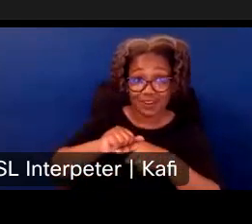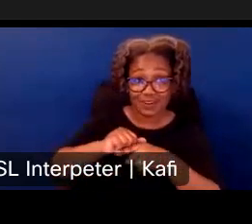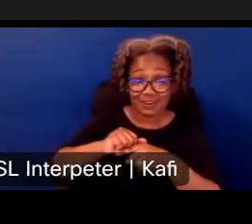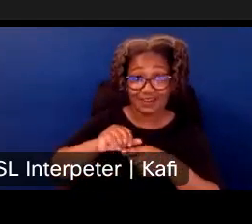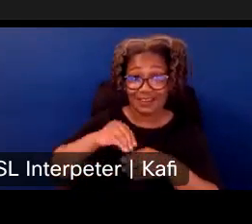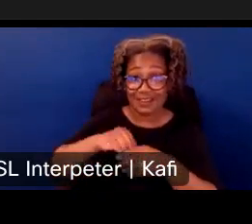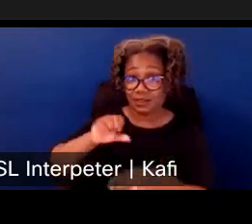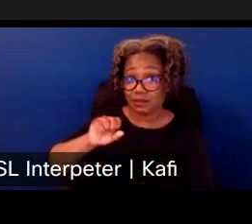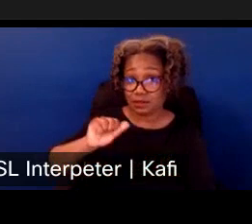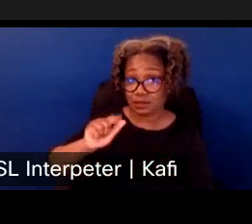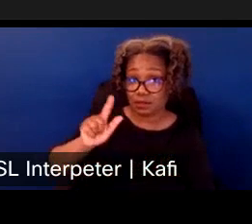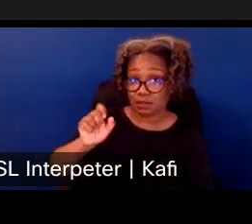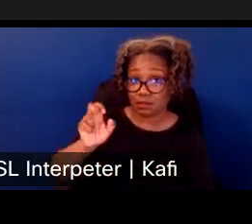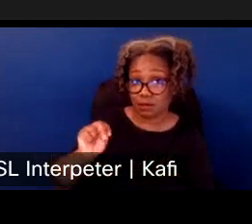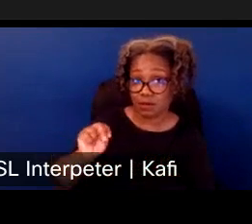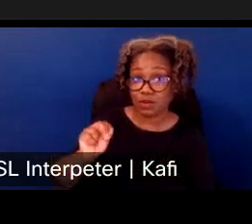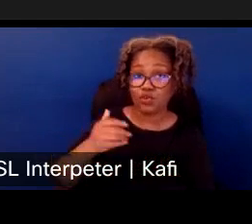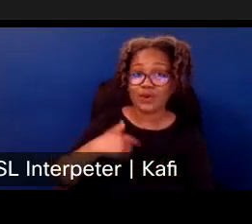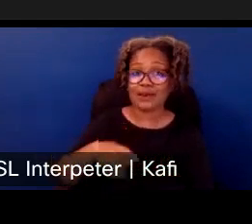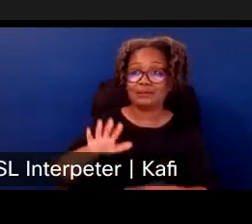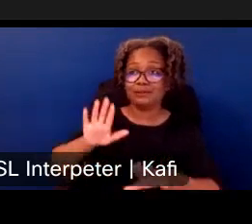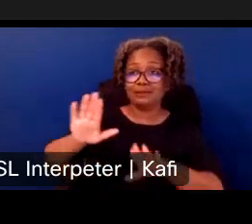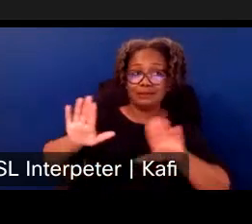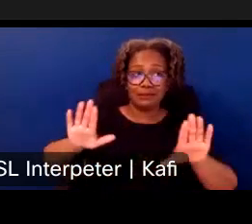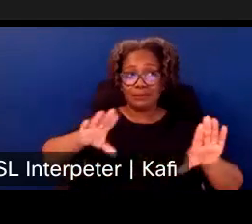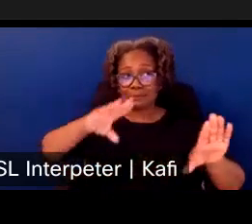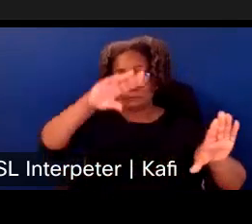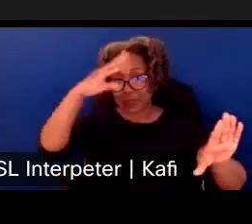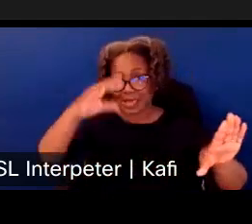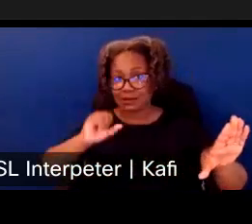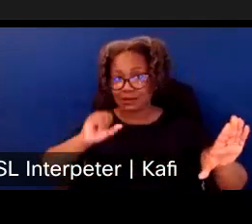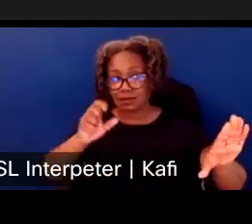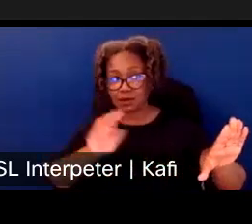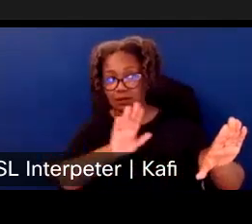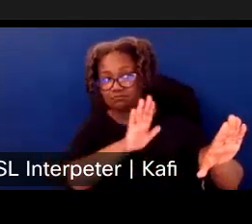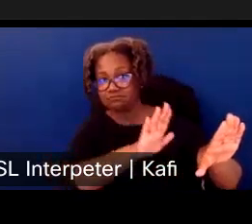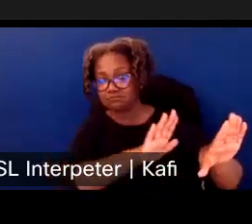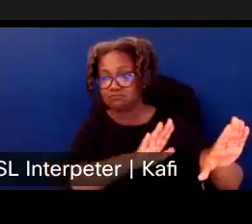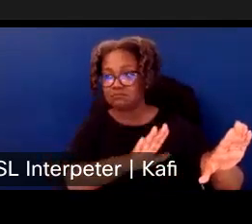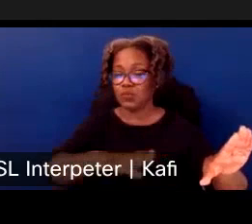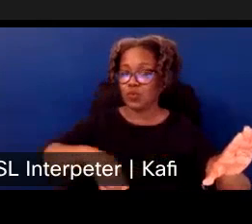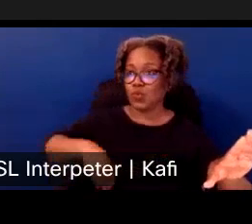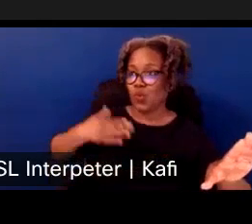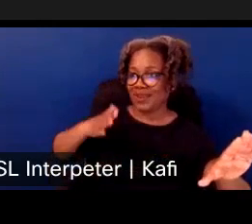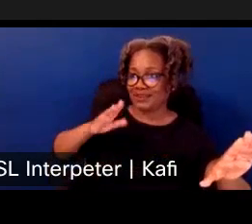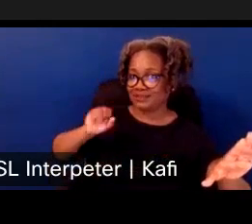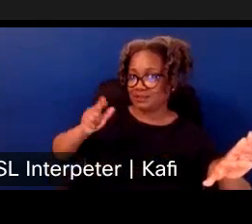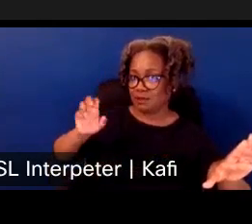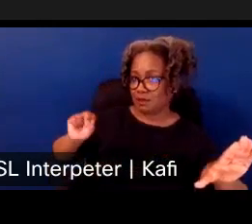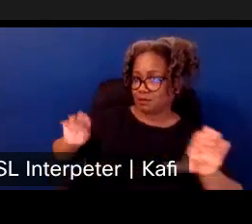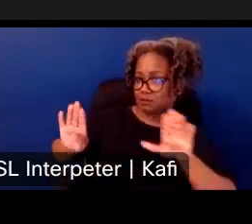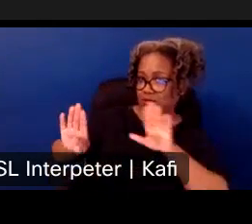were the black beauty salons, quote unquote, and then there were the white beauty salons. So our mission was to teach